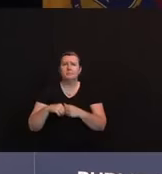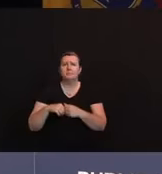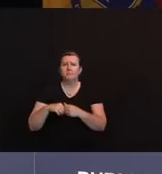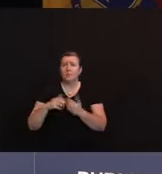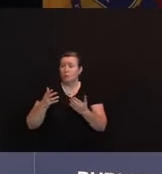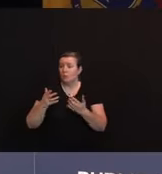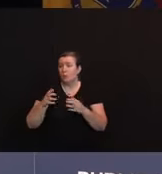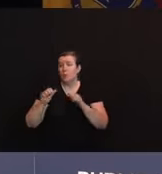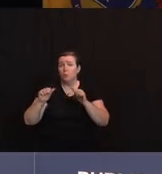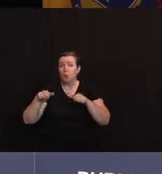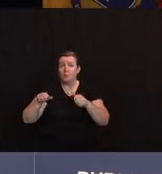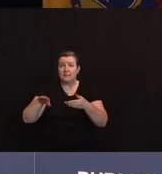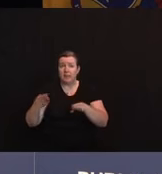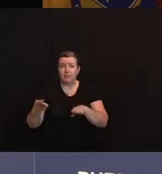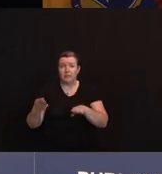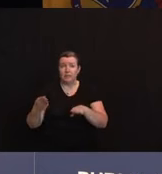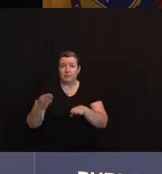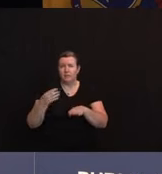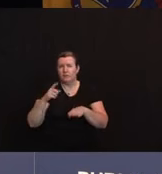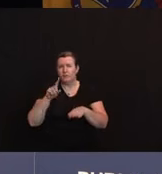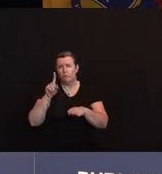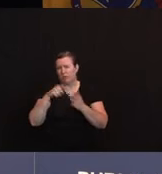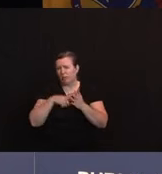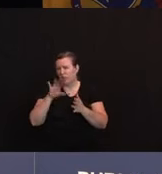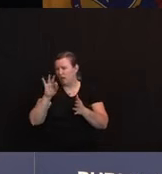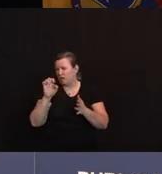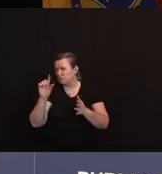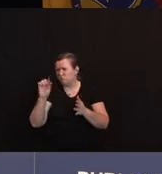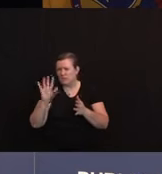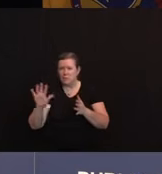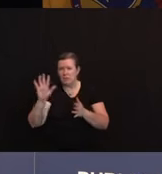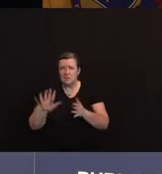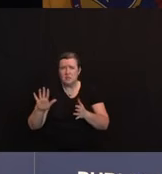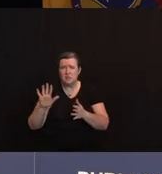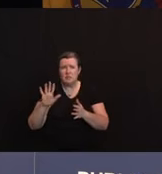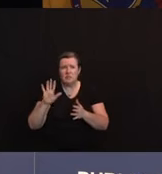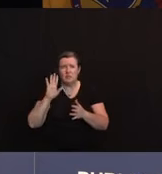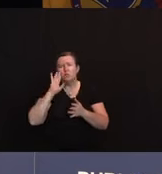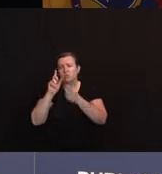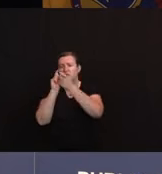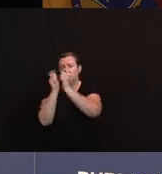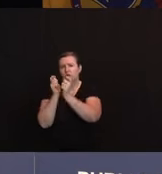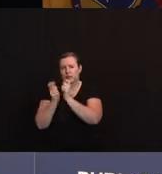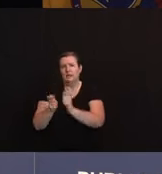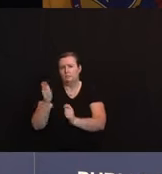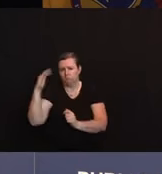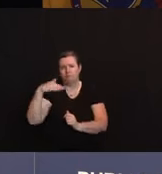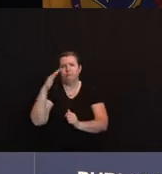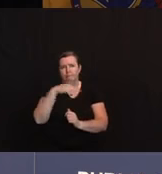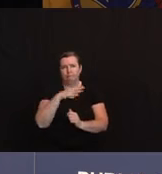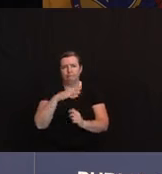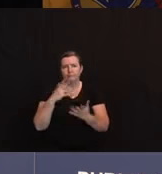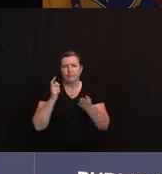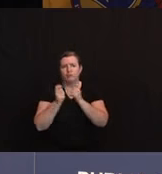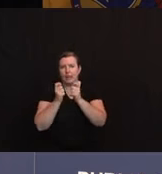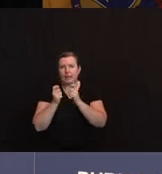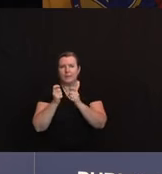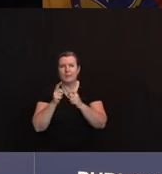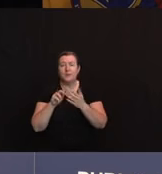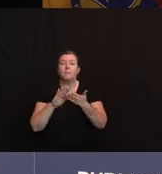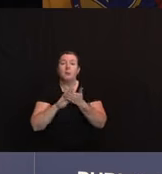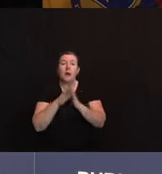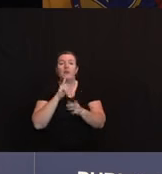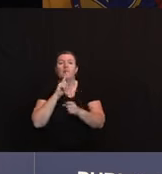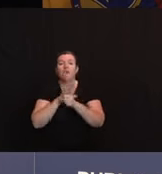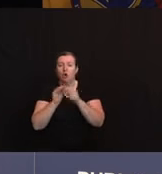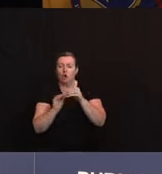and one of the reasons we only report them once a week, and they change for a number of reasons. Probably the most common reason they change is they become confirmed deaths. So if somebody